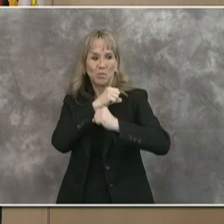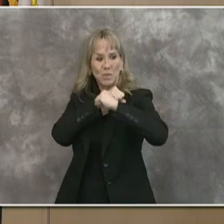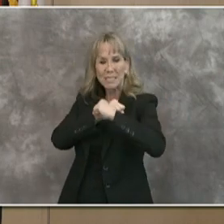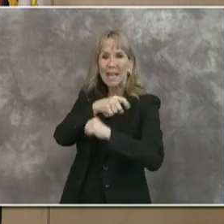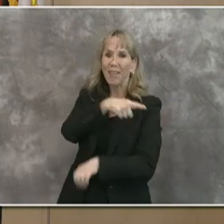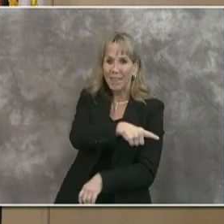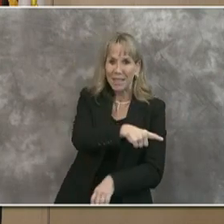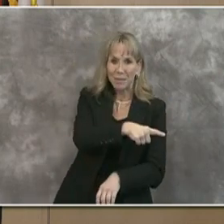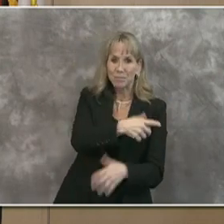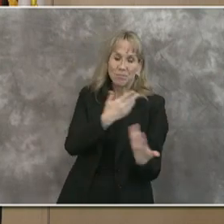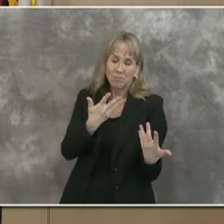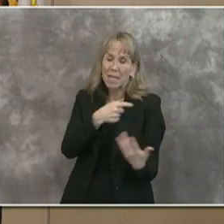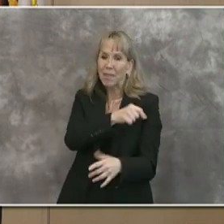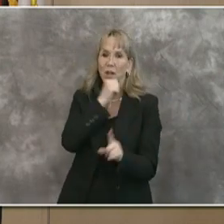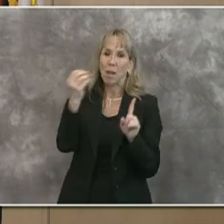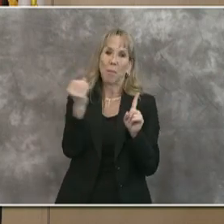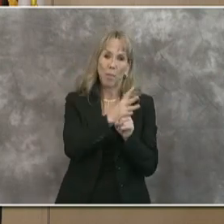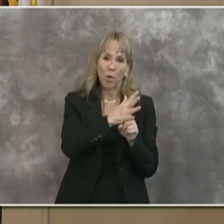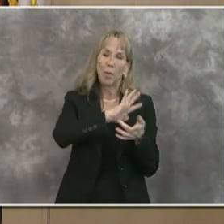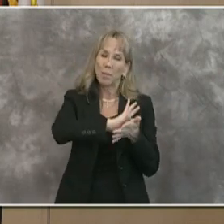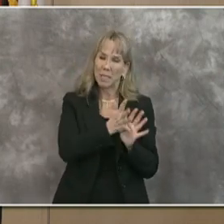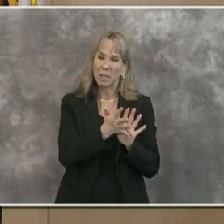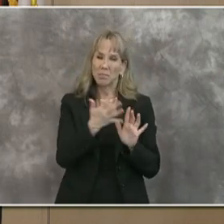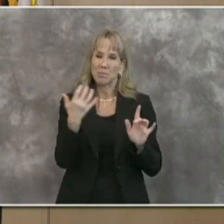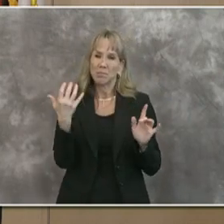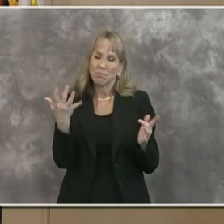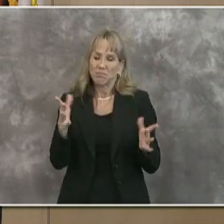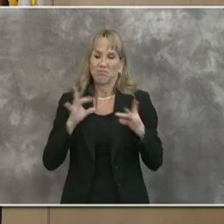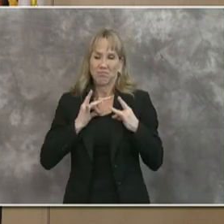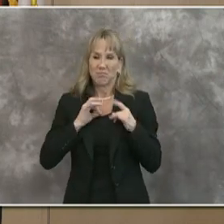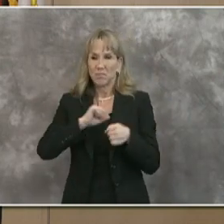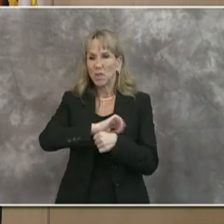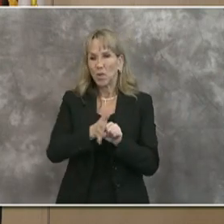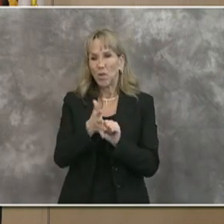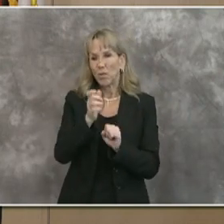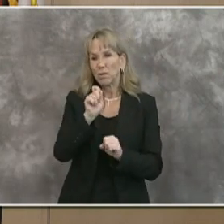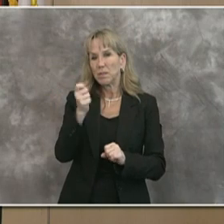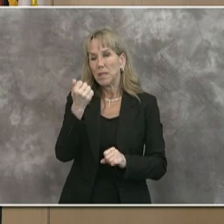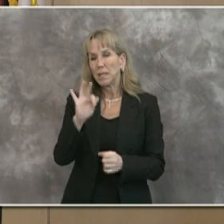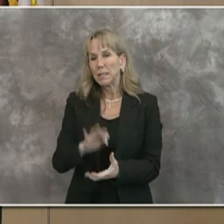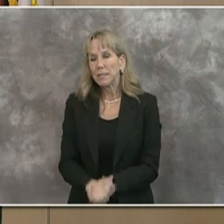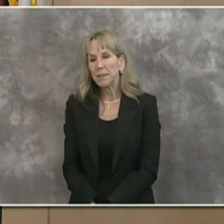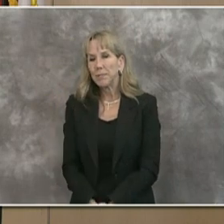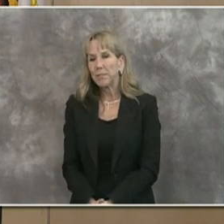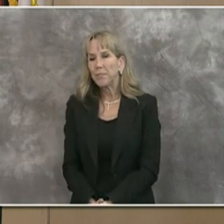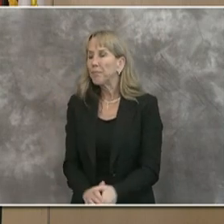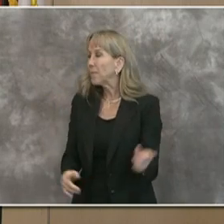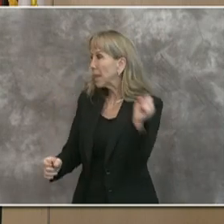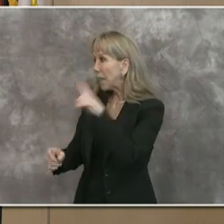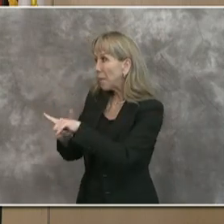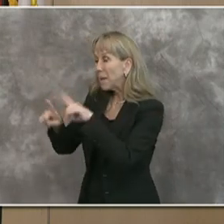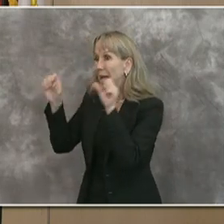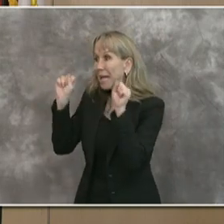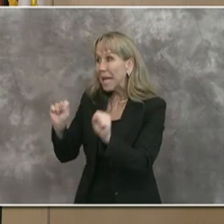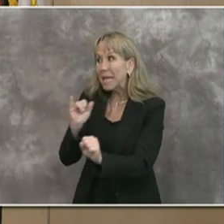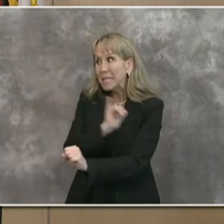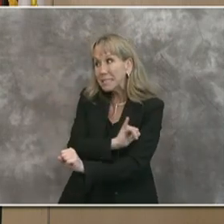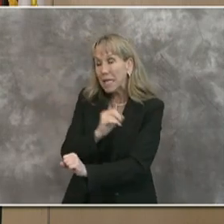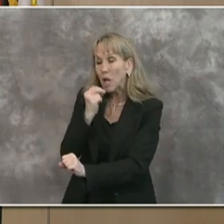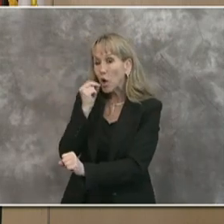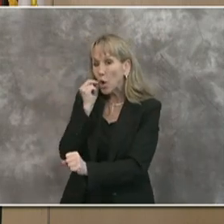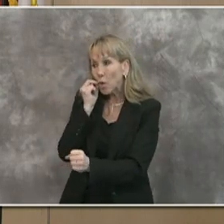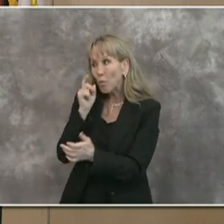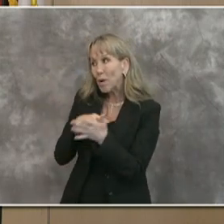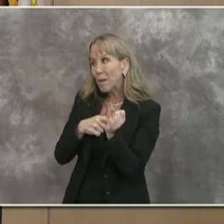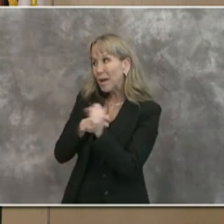and not become infected with COVID-19. Will they be able to stay home, though, is